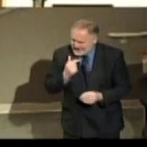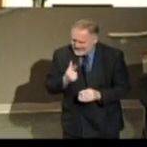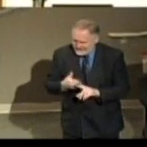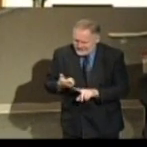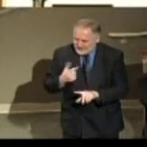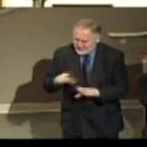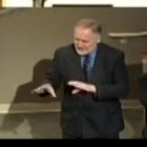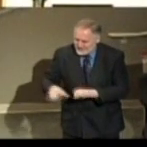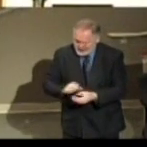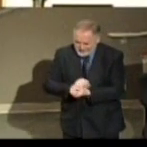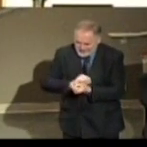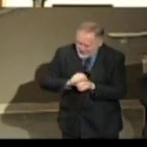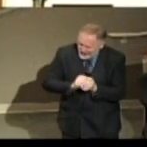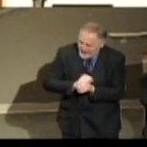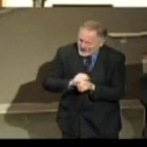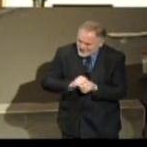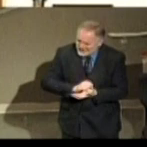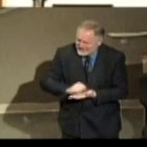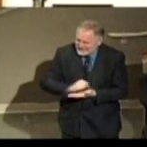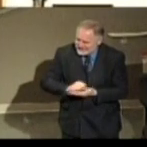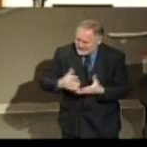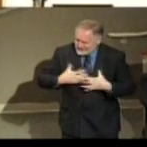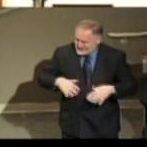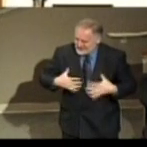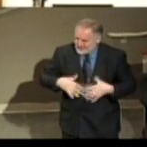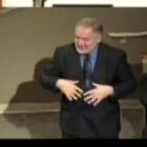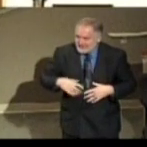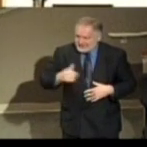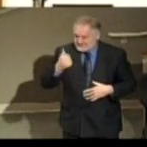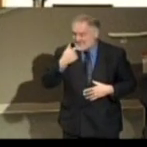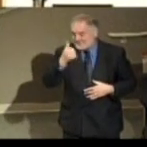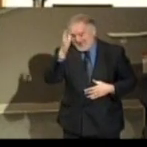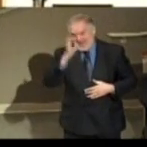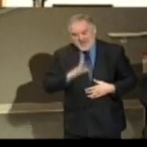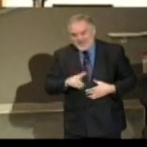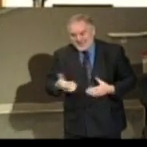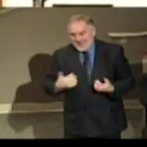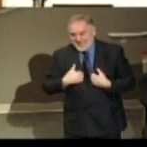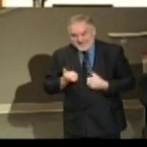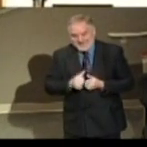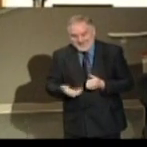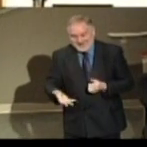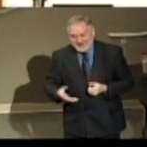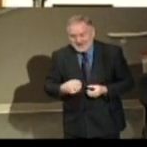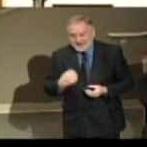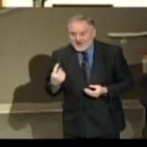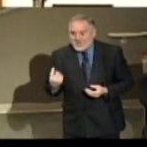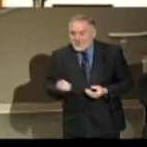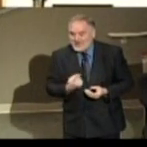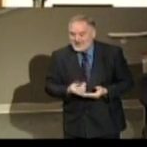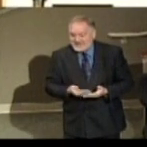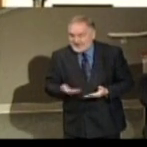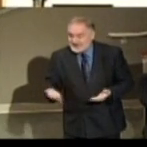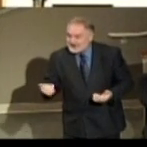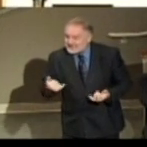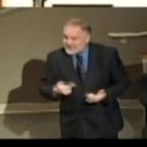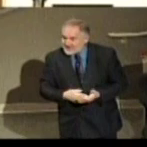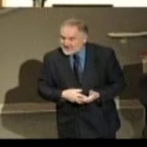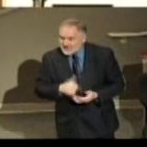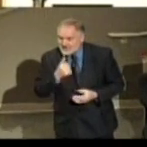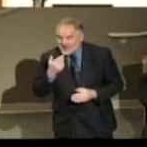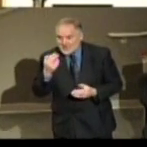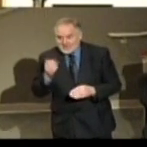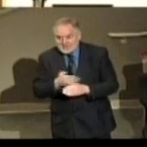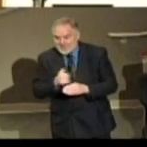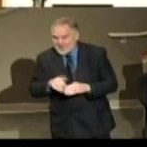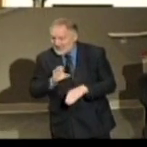doing the laundry." And they said, "Son, you're going to have everything. The only deal is this. You don't sing in